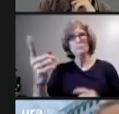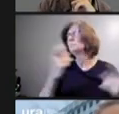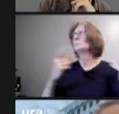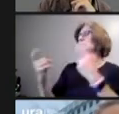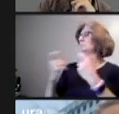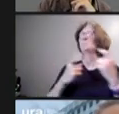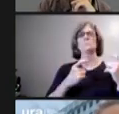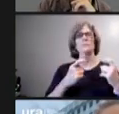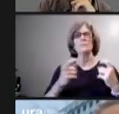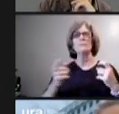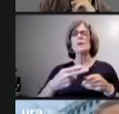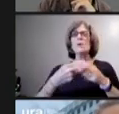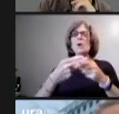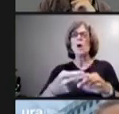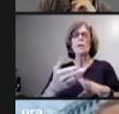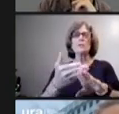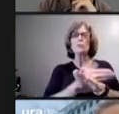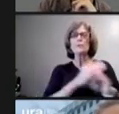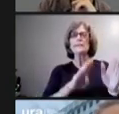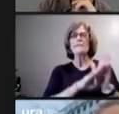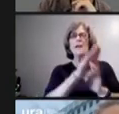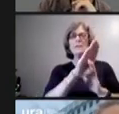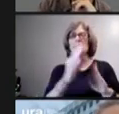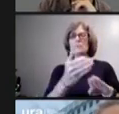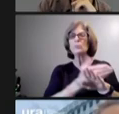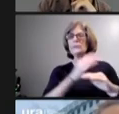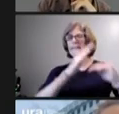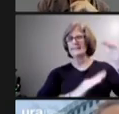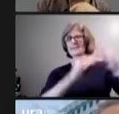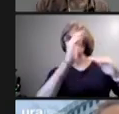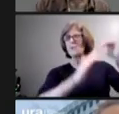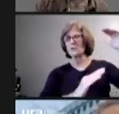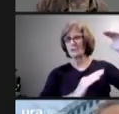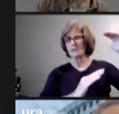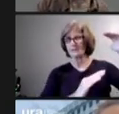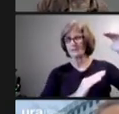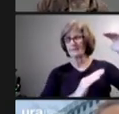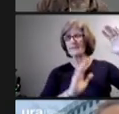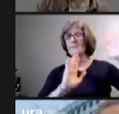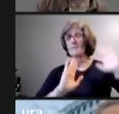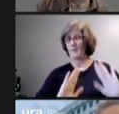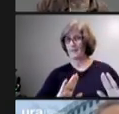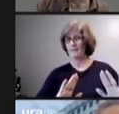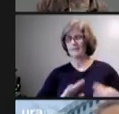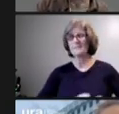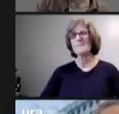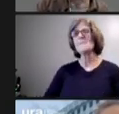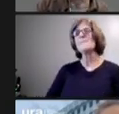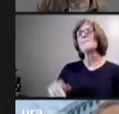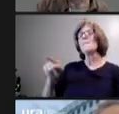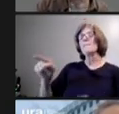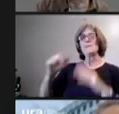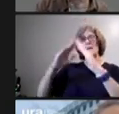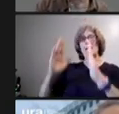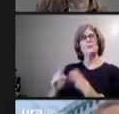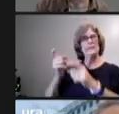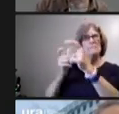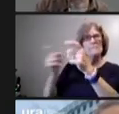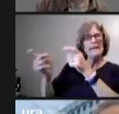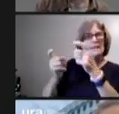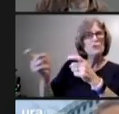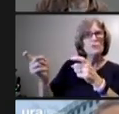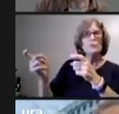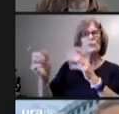pre-development, pre-construction stage. But to the extent possible that a housing management, how a landlord has